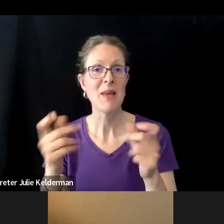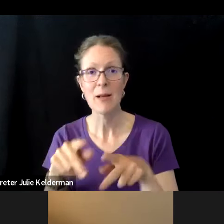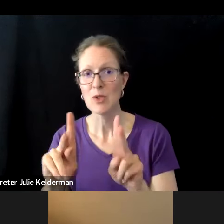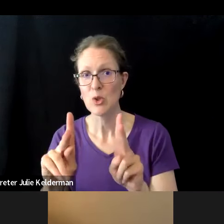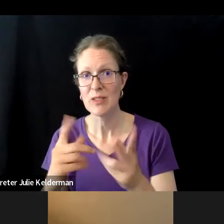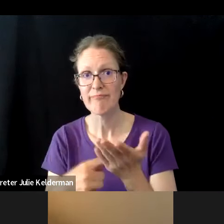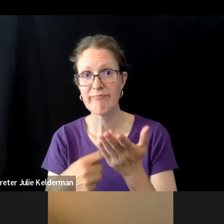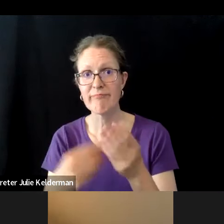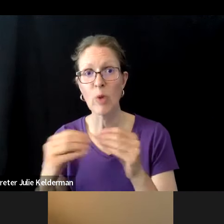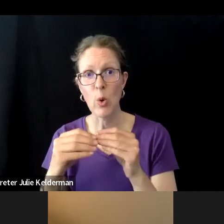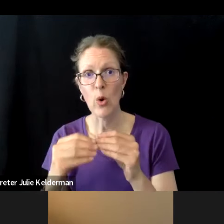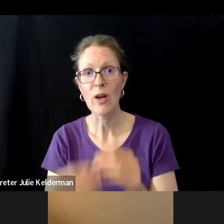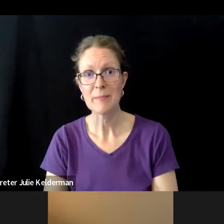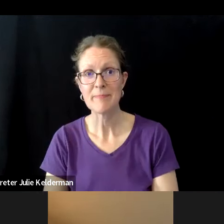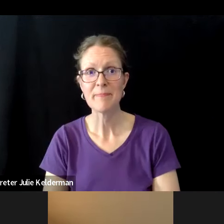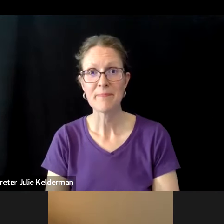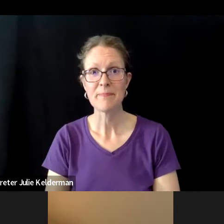more.